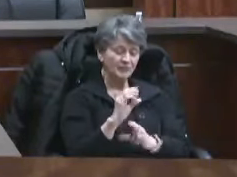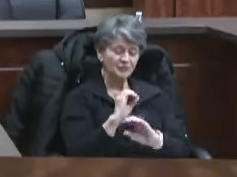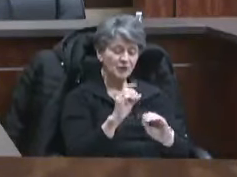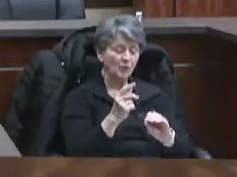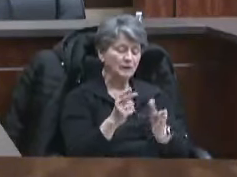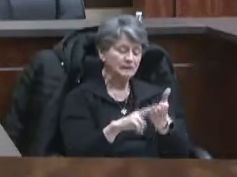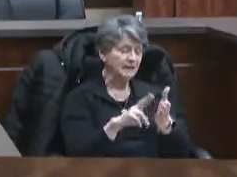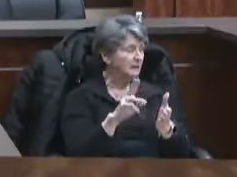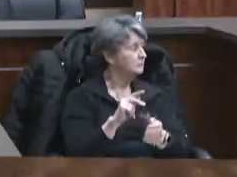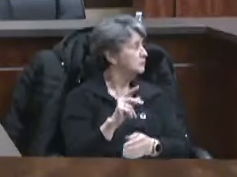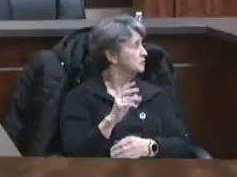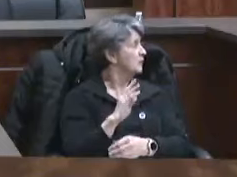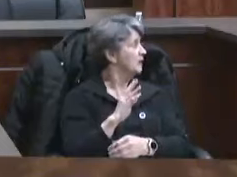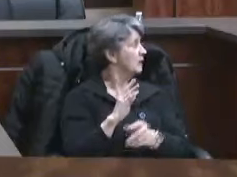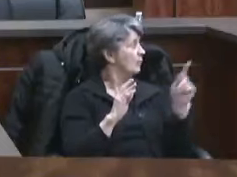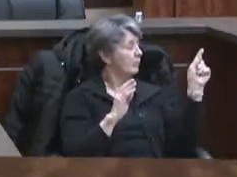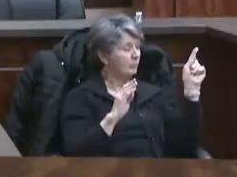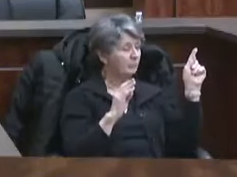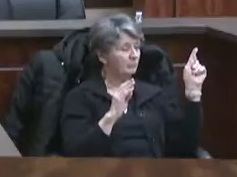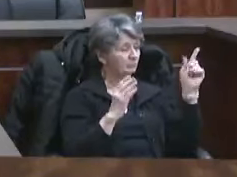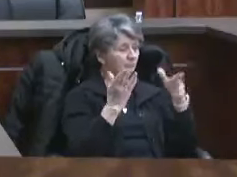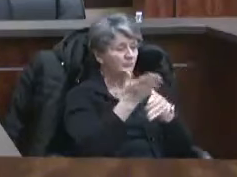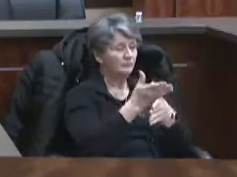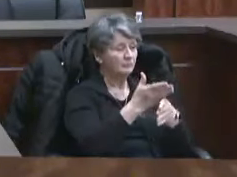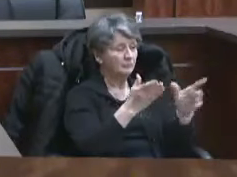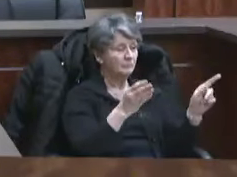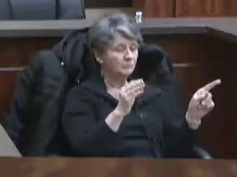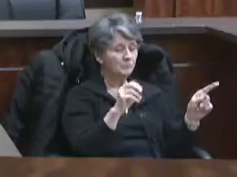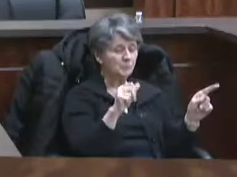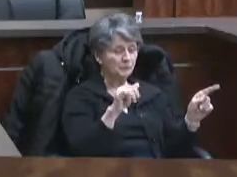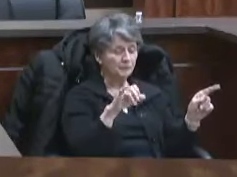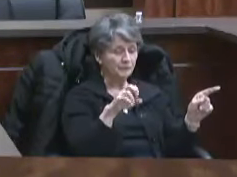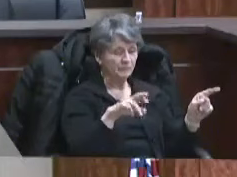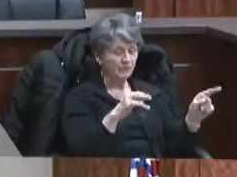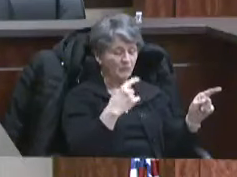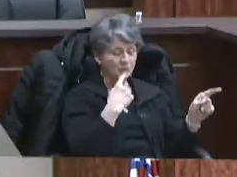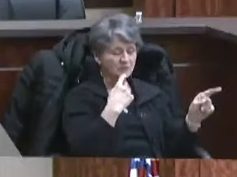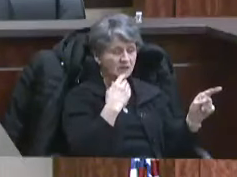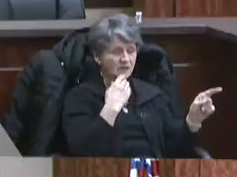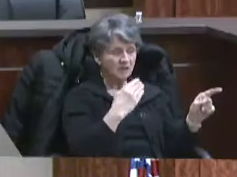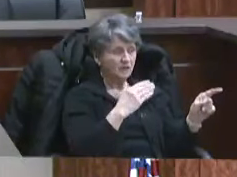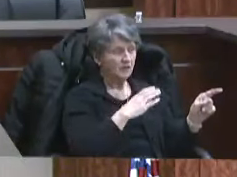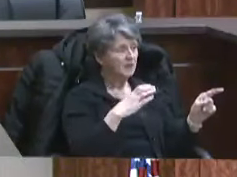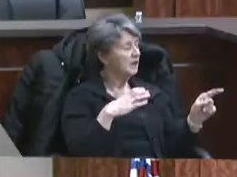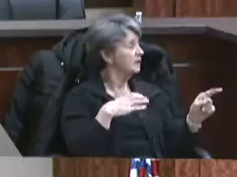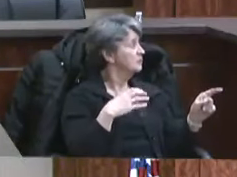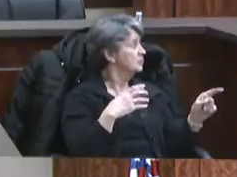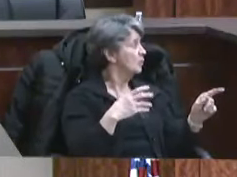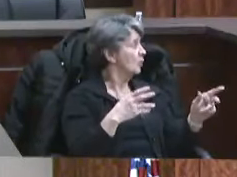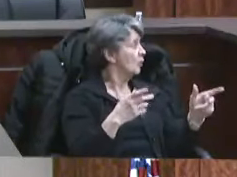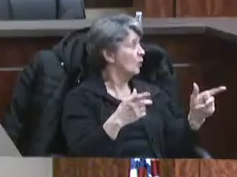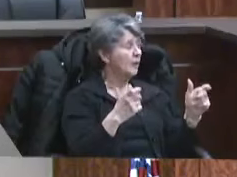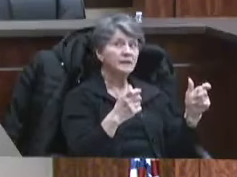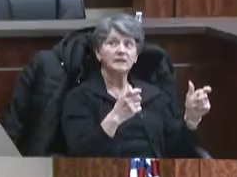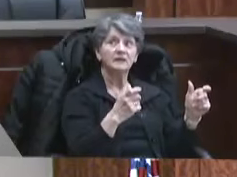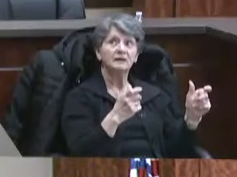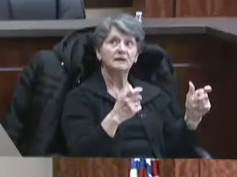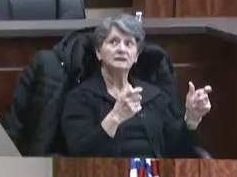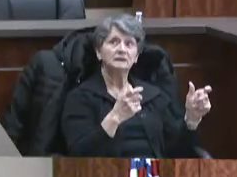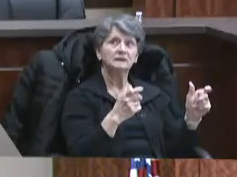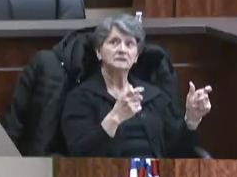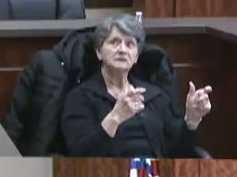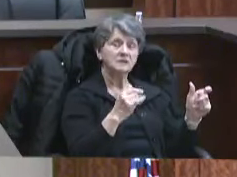up to speak on this agenda item. Mayor Mo. I just wanted to thank the council for their input. We did make the changes as you all requested,